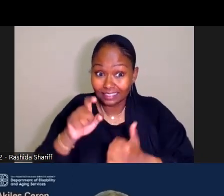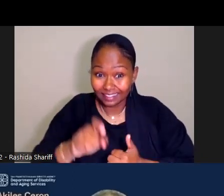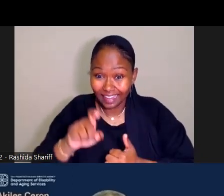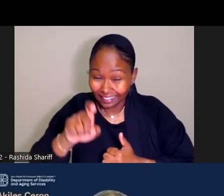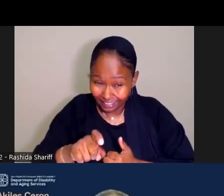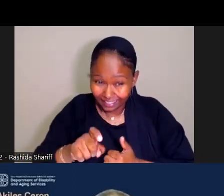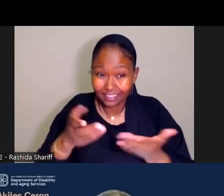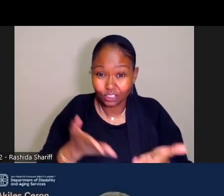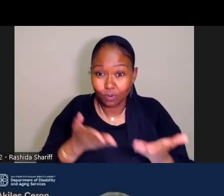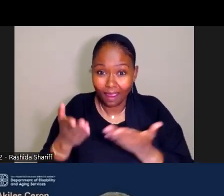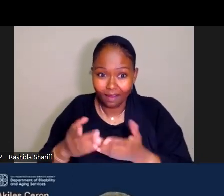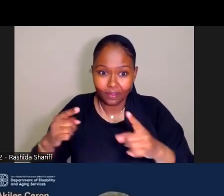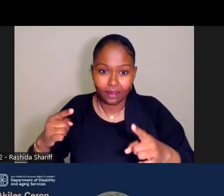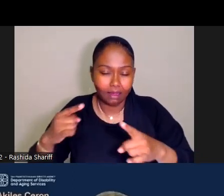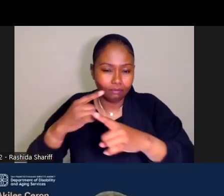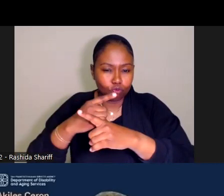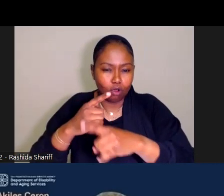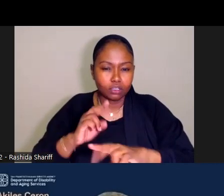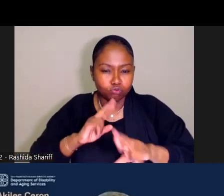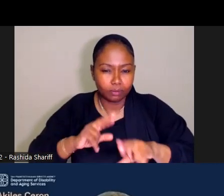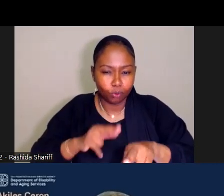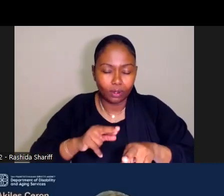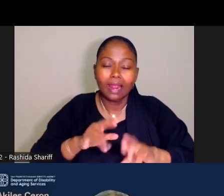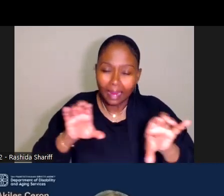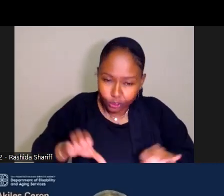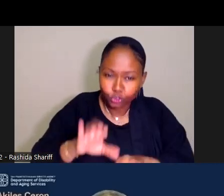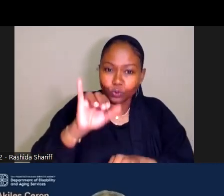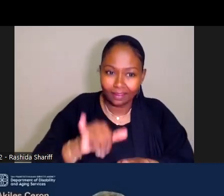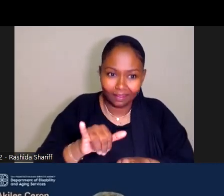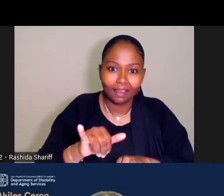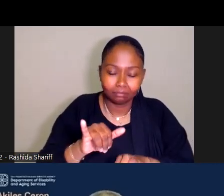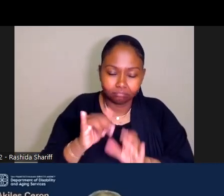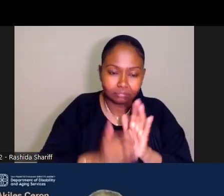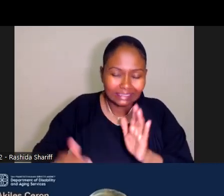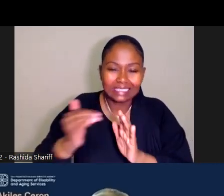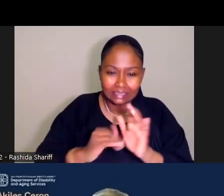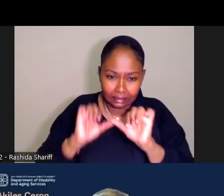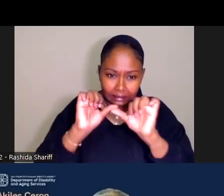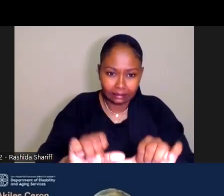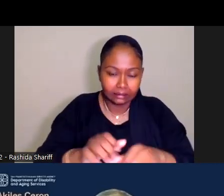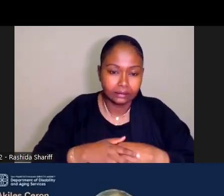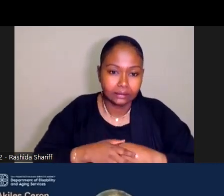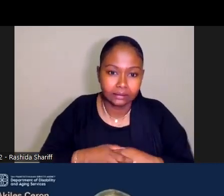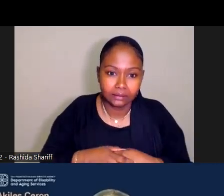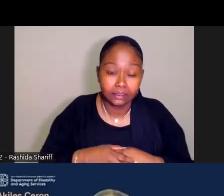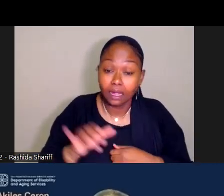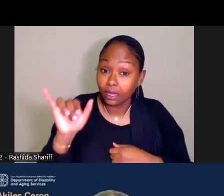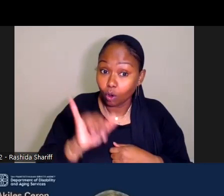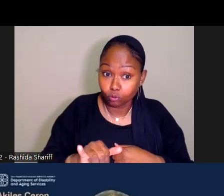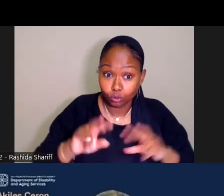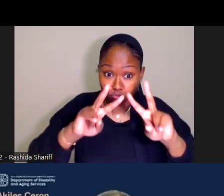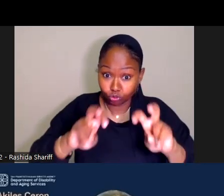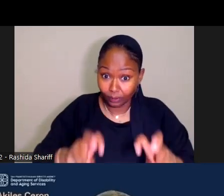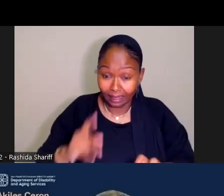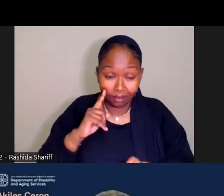cross-report, and to do that consistently for all types of abuse, in addition to screening for any type of